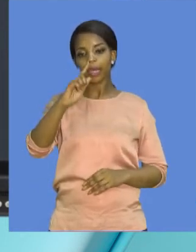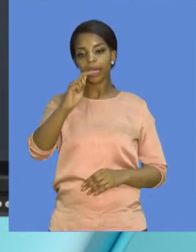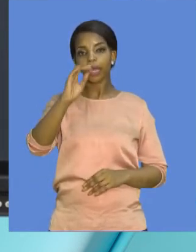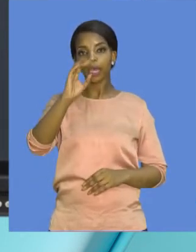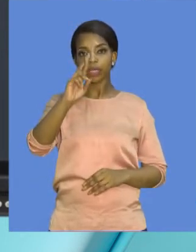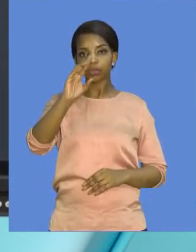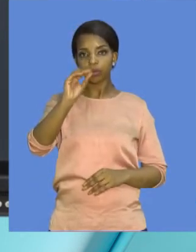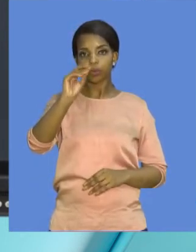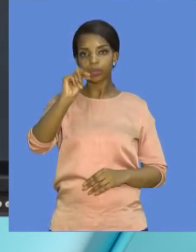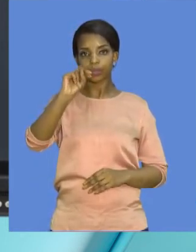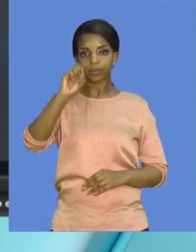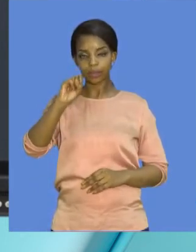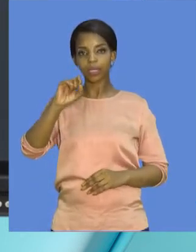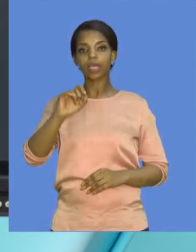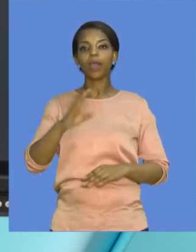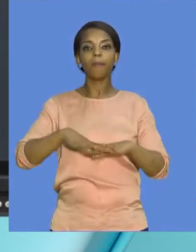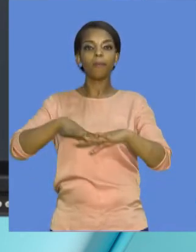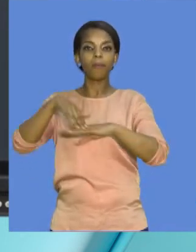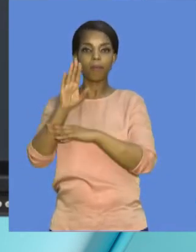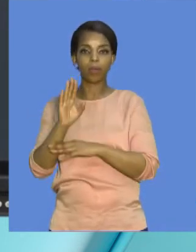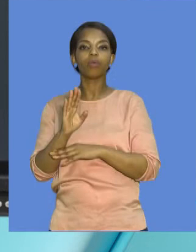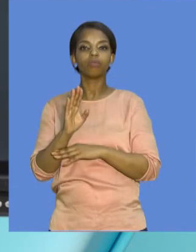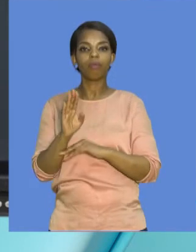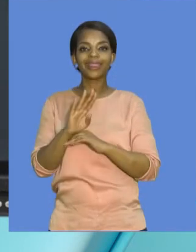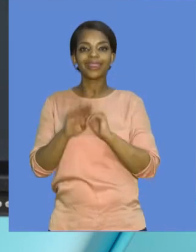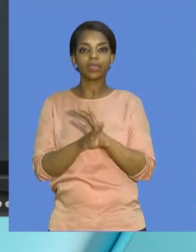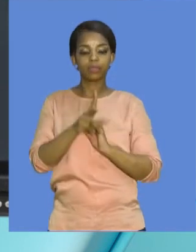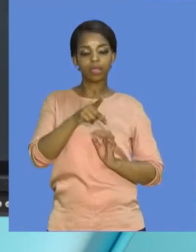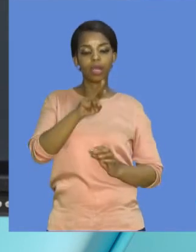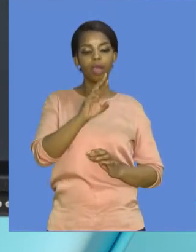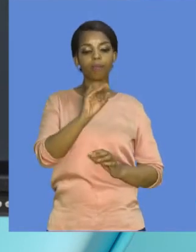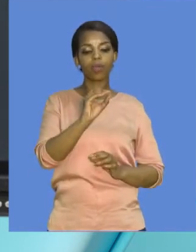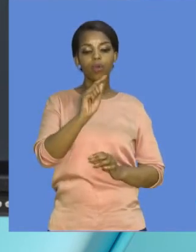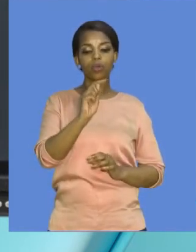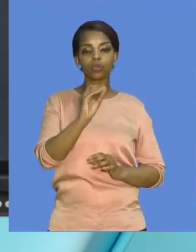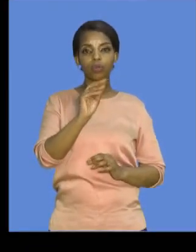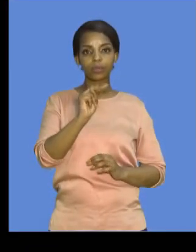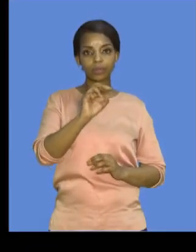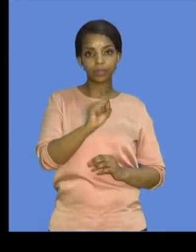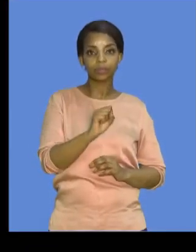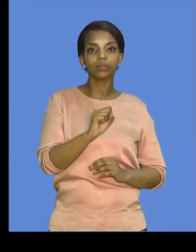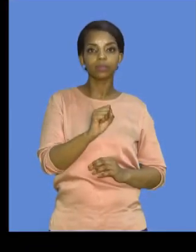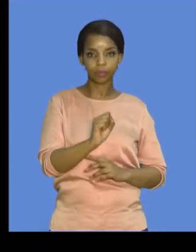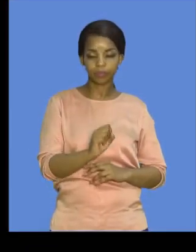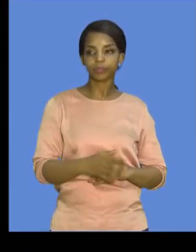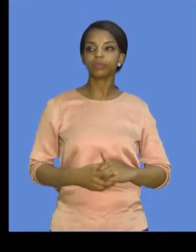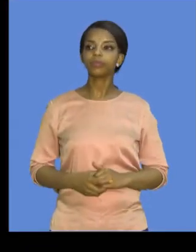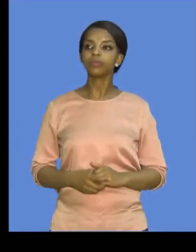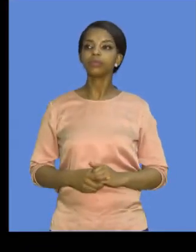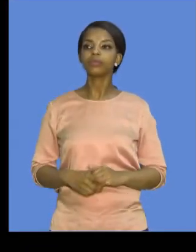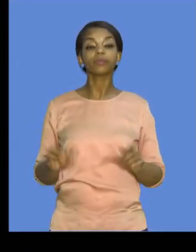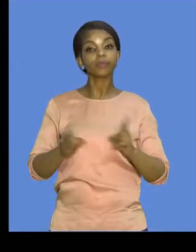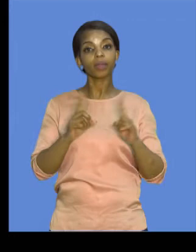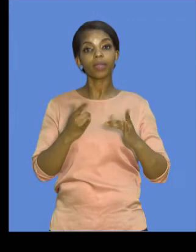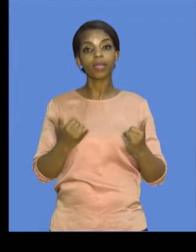lose electrons. Whichever way, it becomes charged. Whether it's positive or negative, it's a material for now, right? So if the comb is charged,